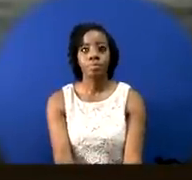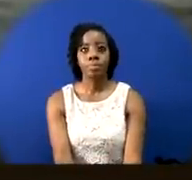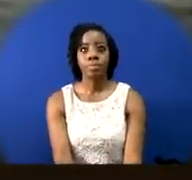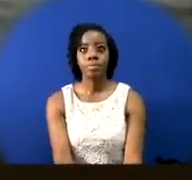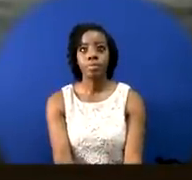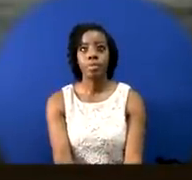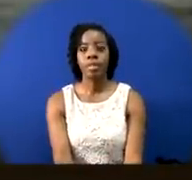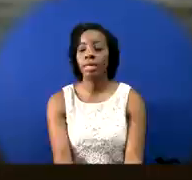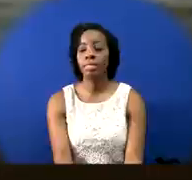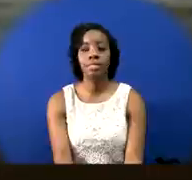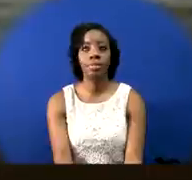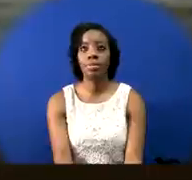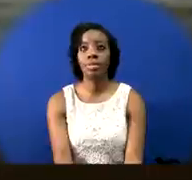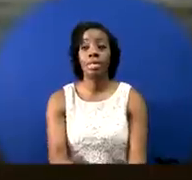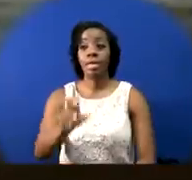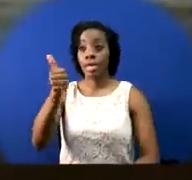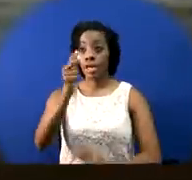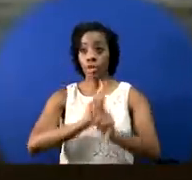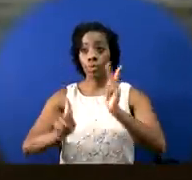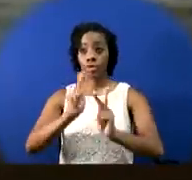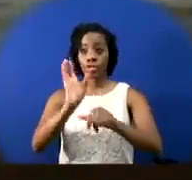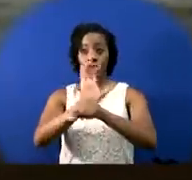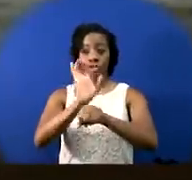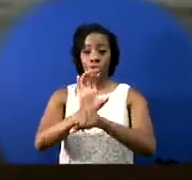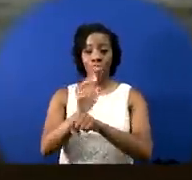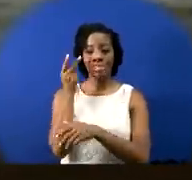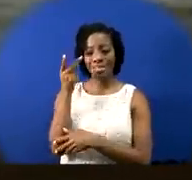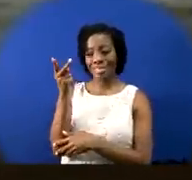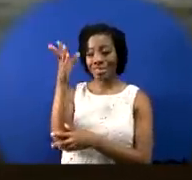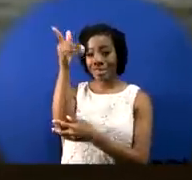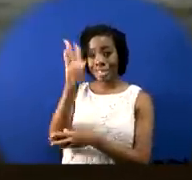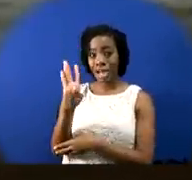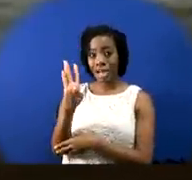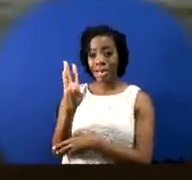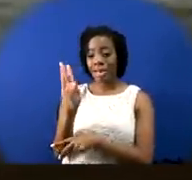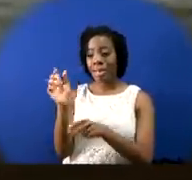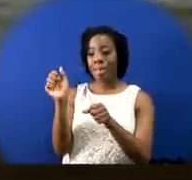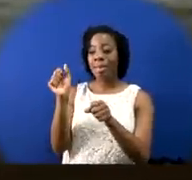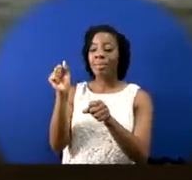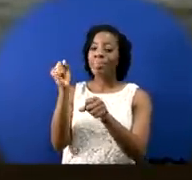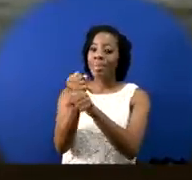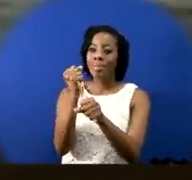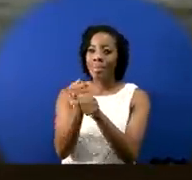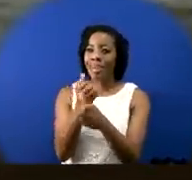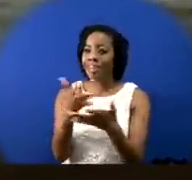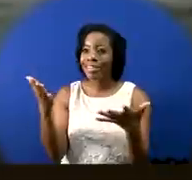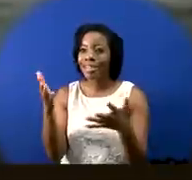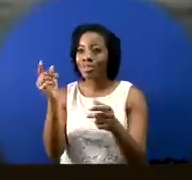Yeah. Anybody in church ever seen God work faith?